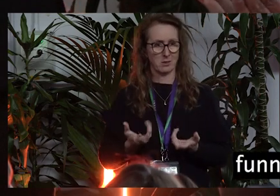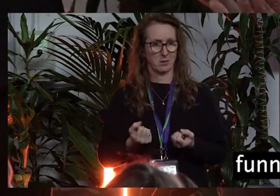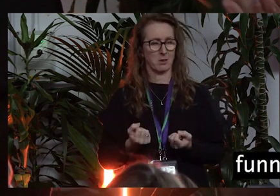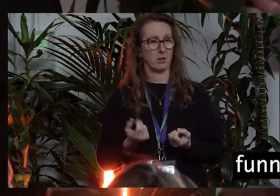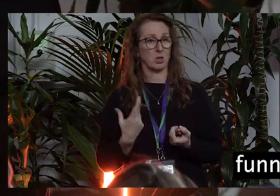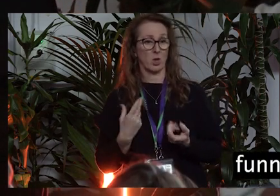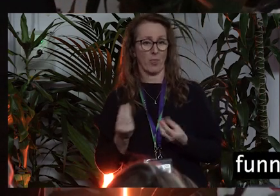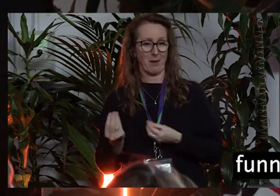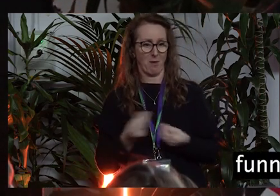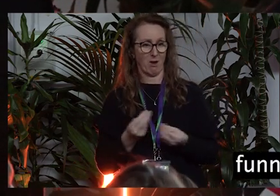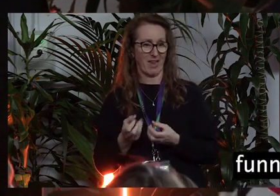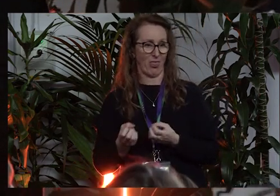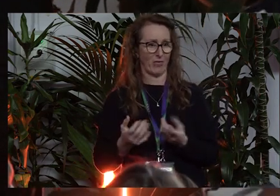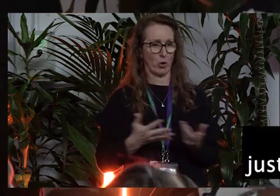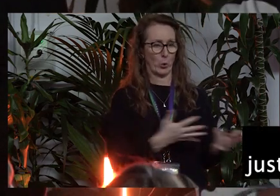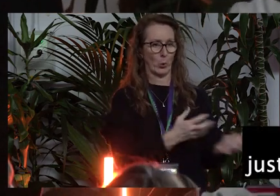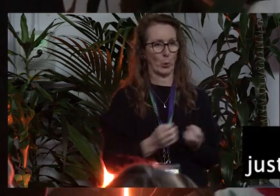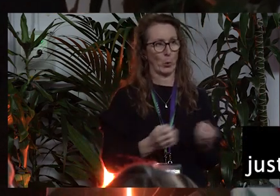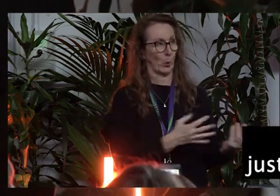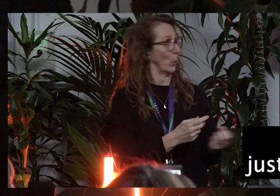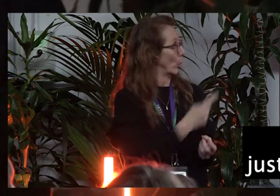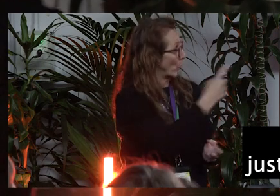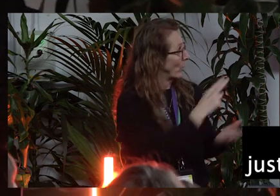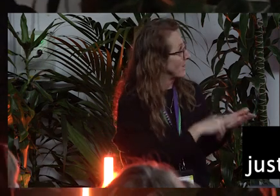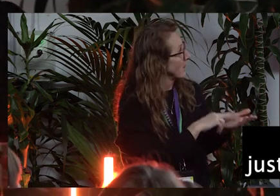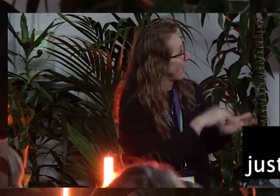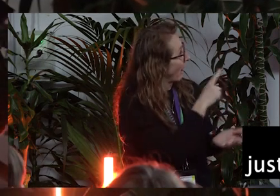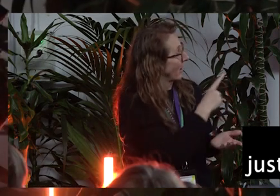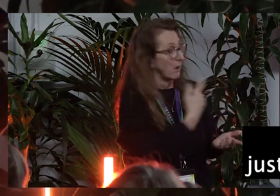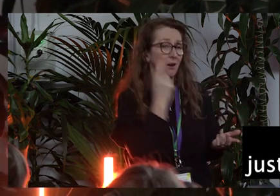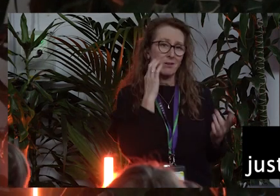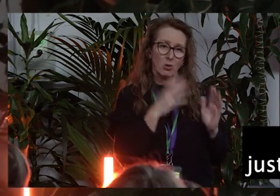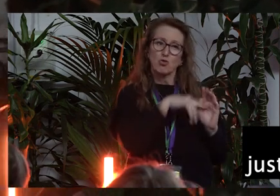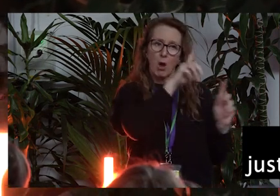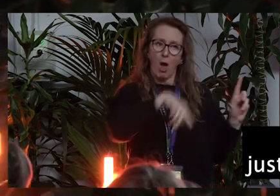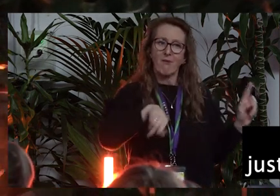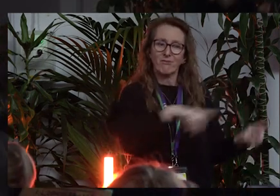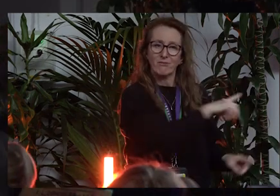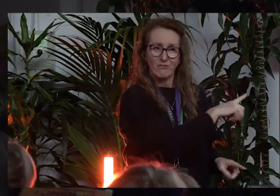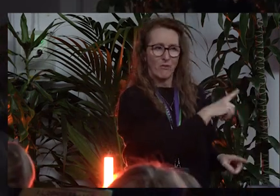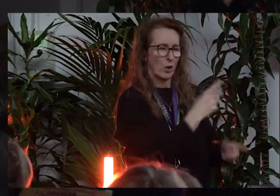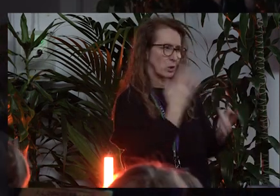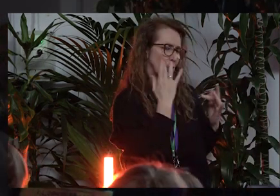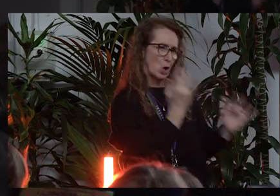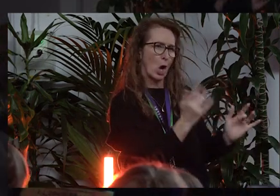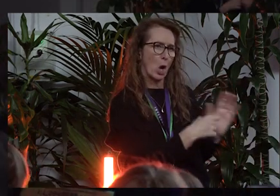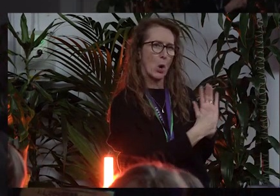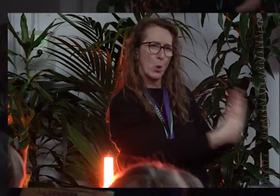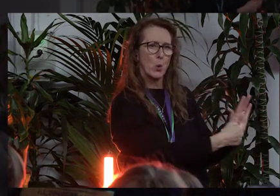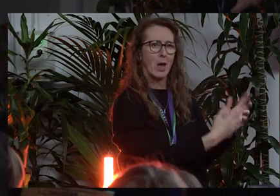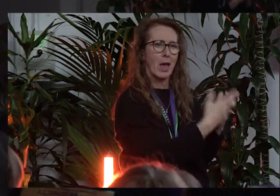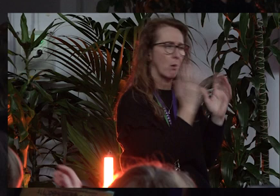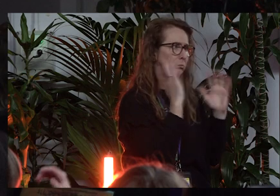funneled through the Nestle brand. Now, I show this graph just to show you how concerning this patenting issue